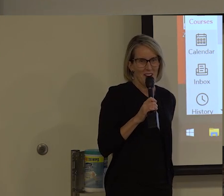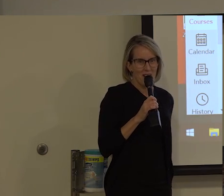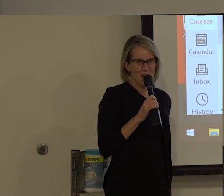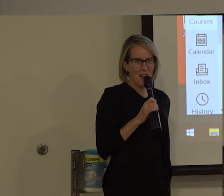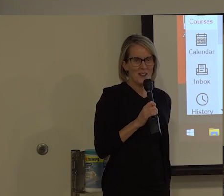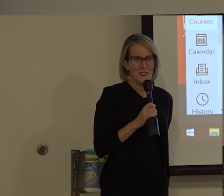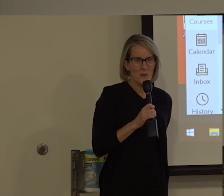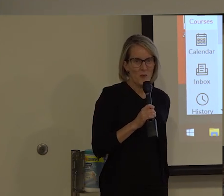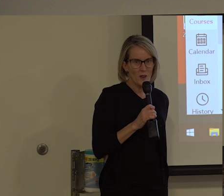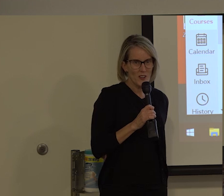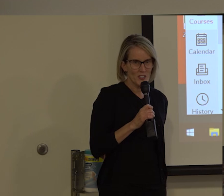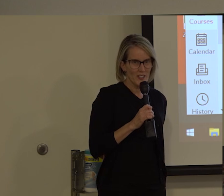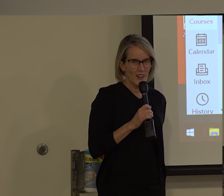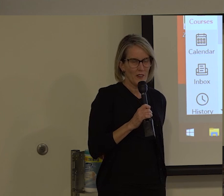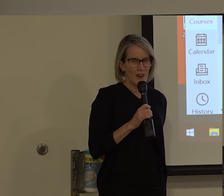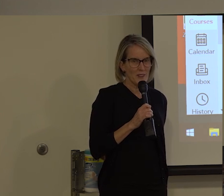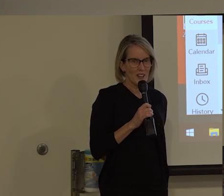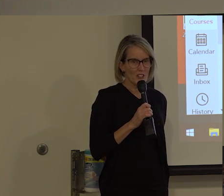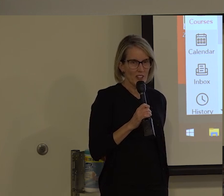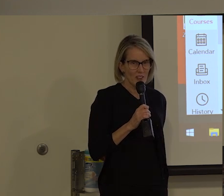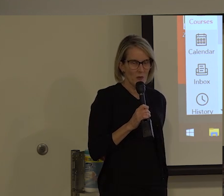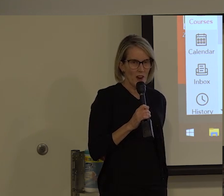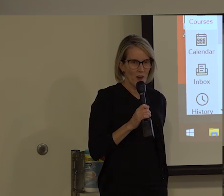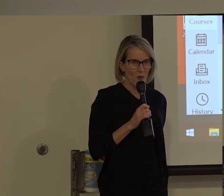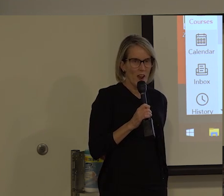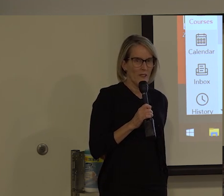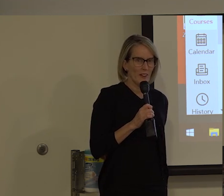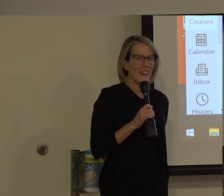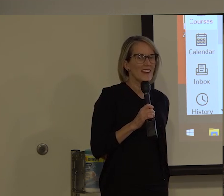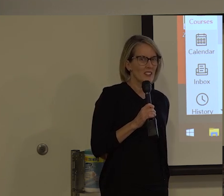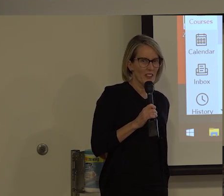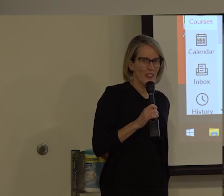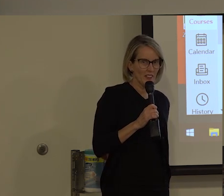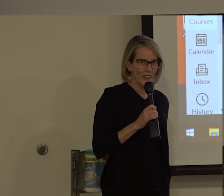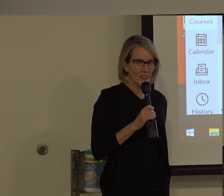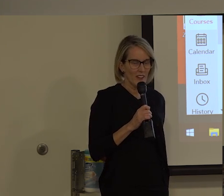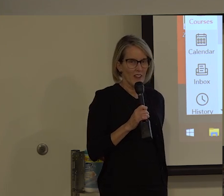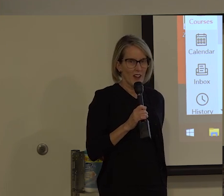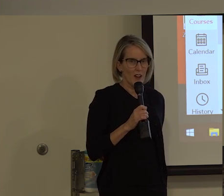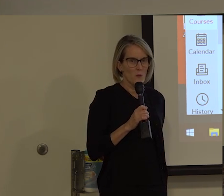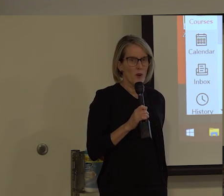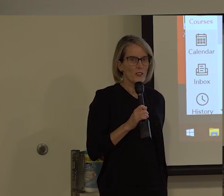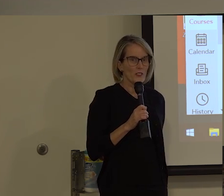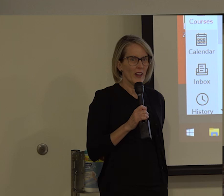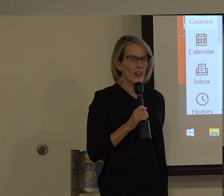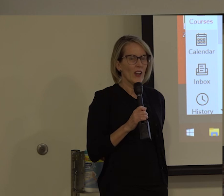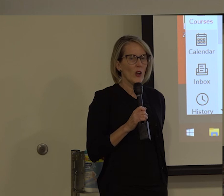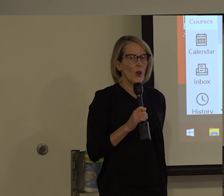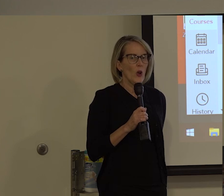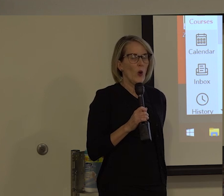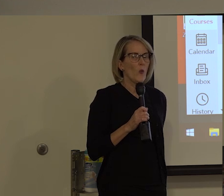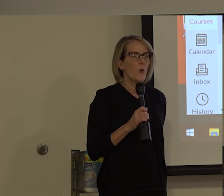All right. Just one question and a recommendation related to the ThingLink. I'm